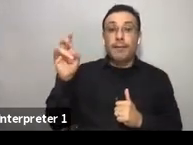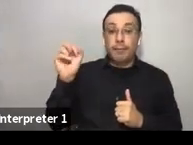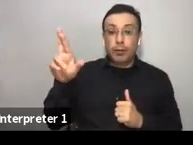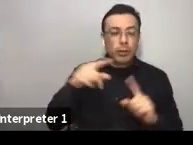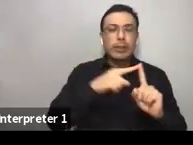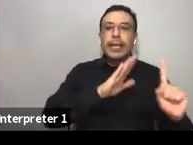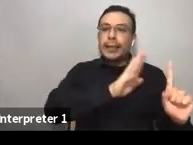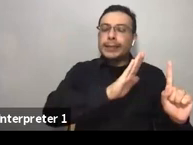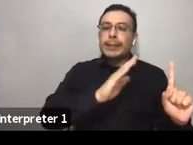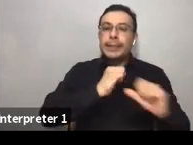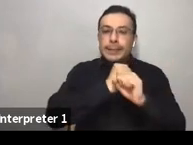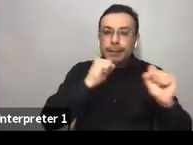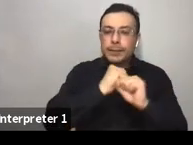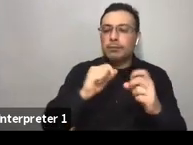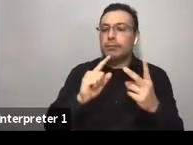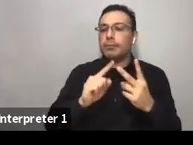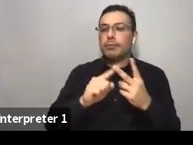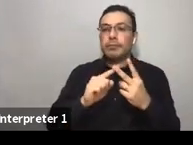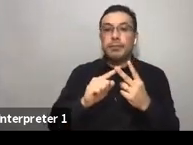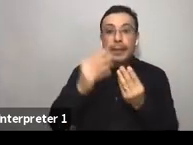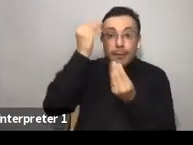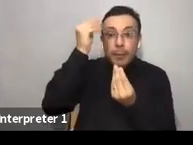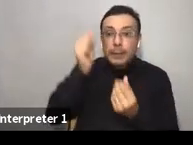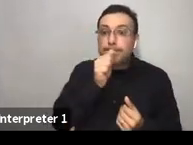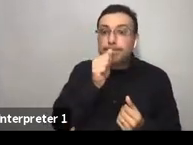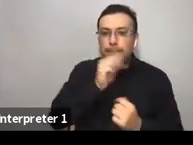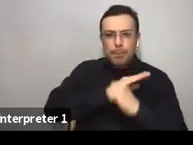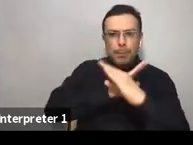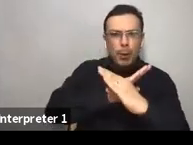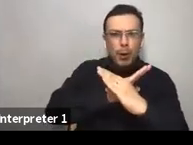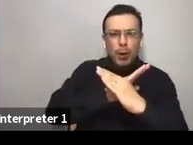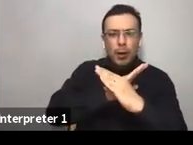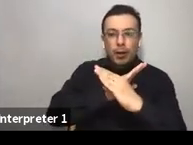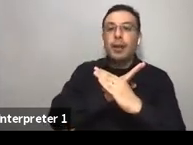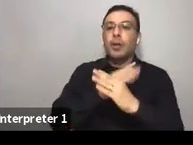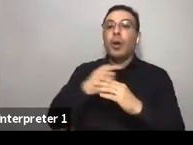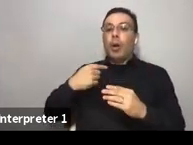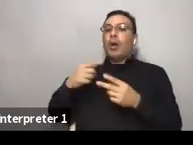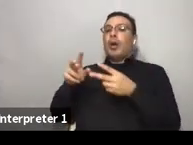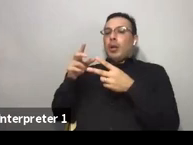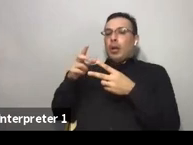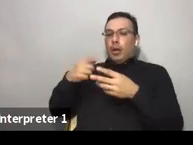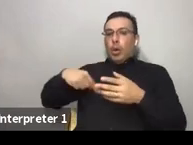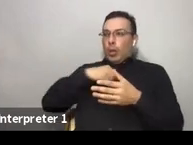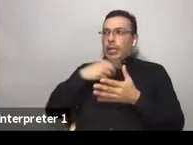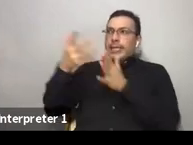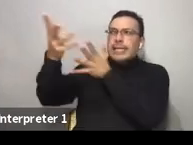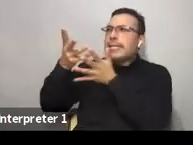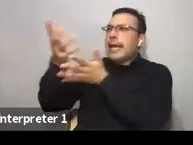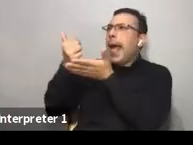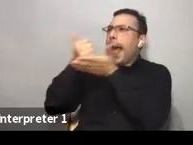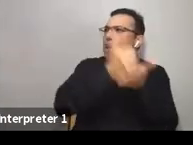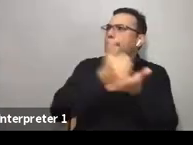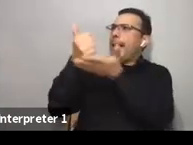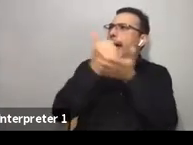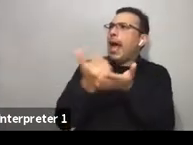privacy when it comes to the use of technology. So that's just a little snapshot of who we are and what we do.